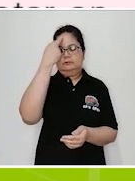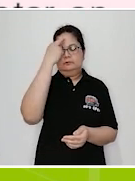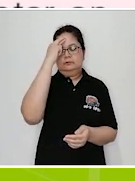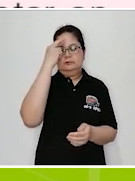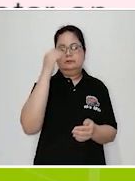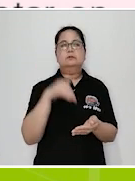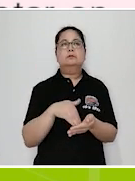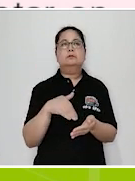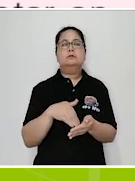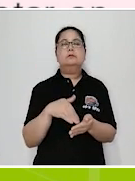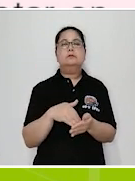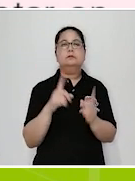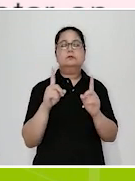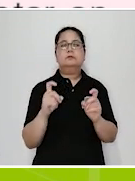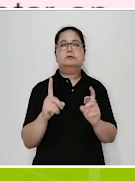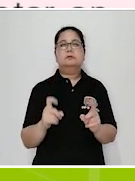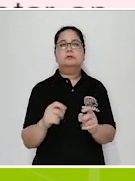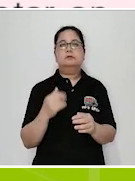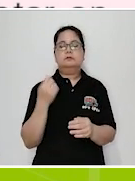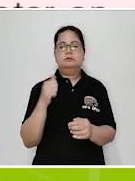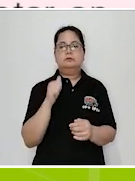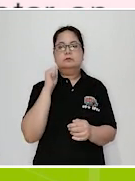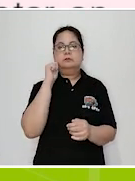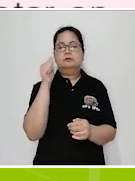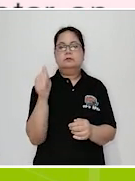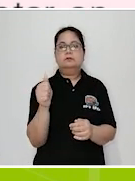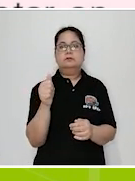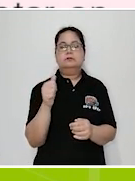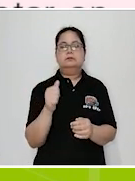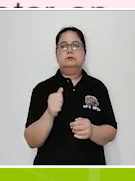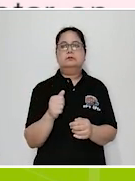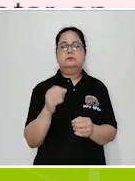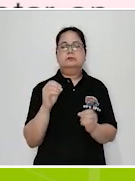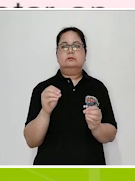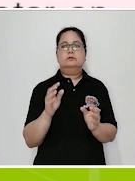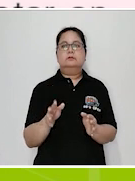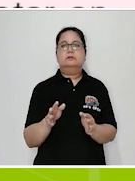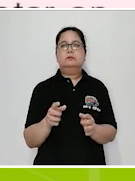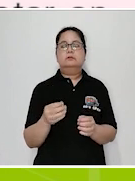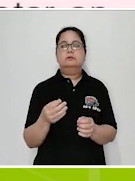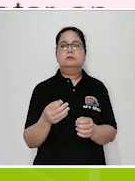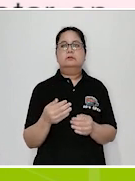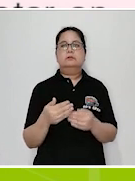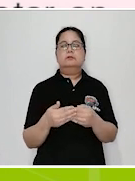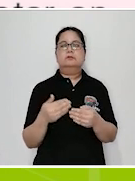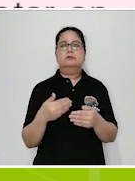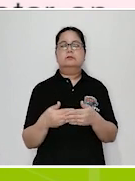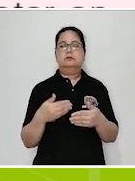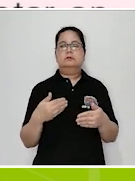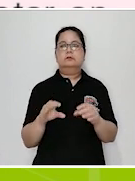Remember to study for the test tomorrow, Miss Bada said before dismissing her class.